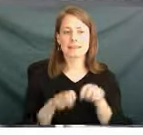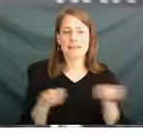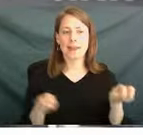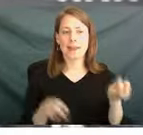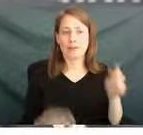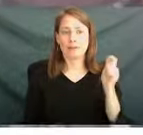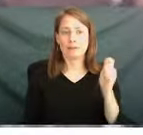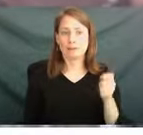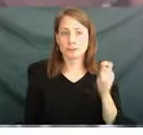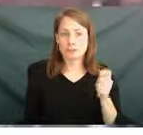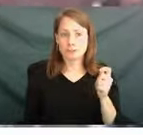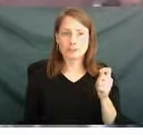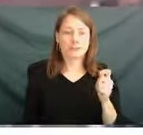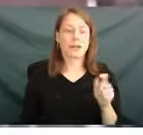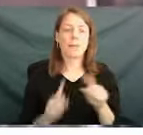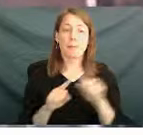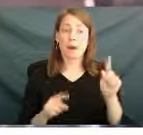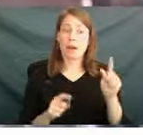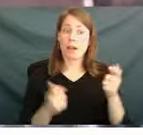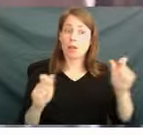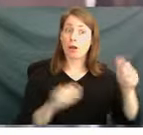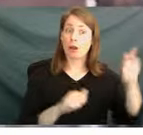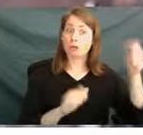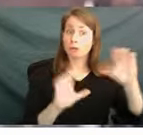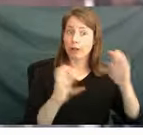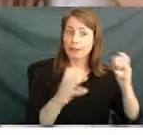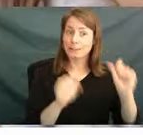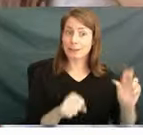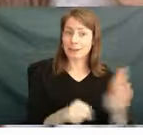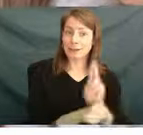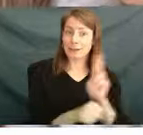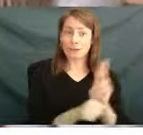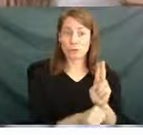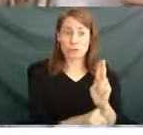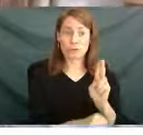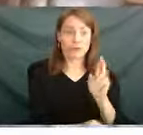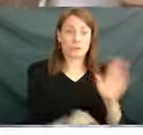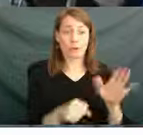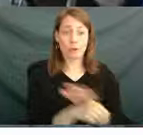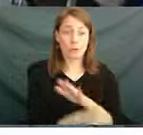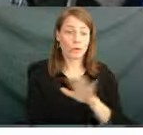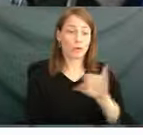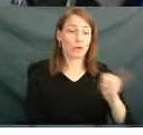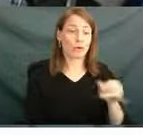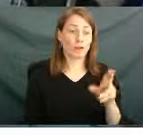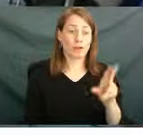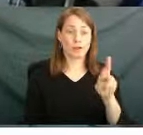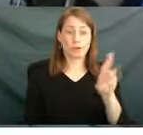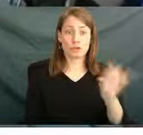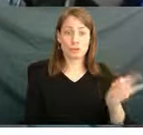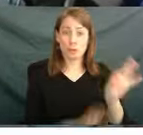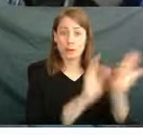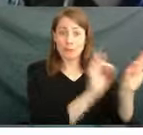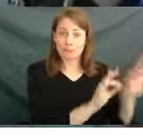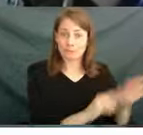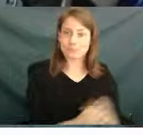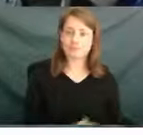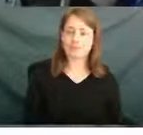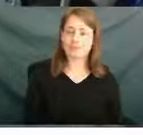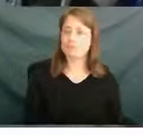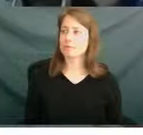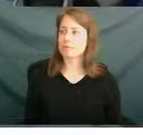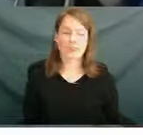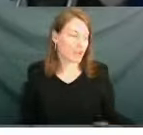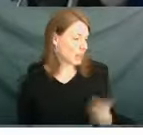video. She's not the one being bullied about it. I agree with you. Okay. We have come to our decision